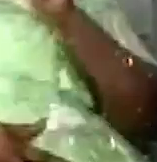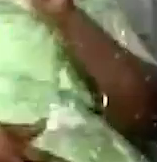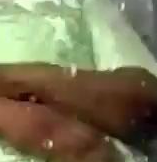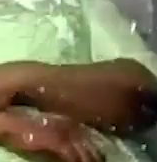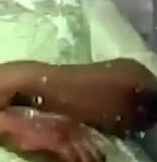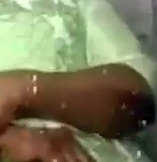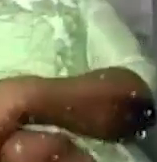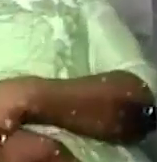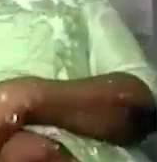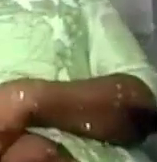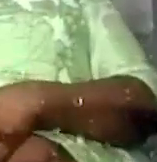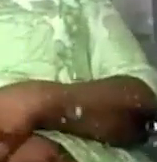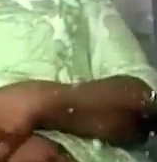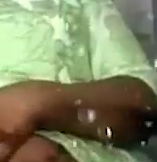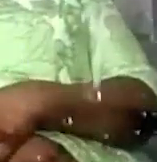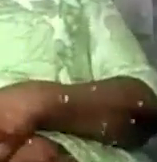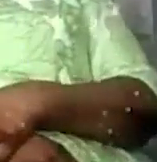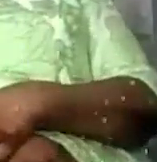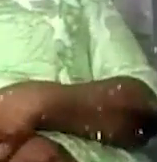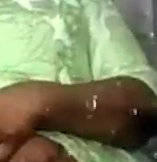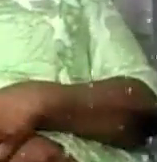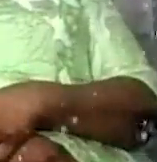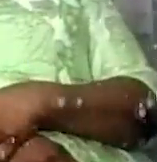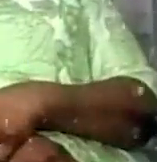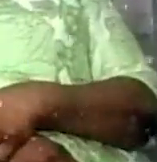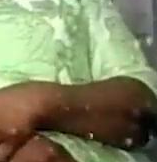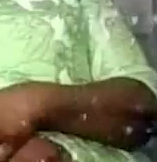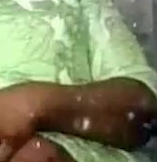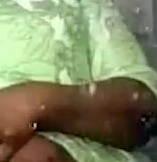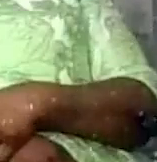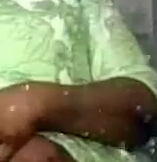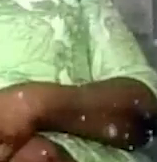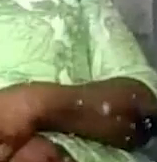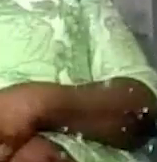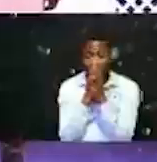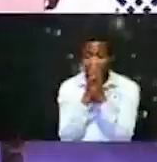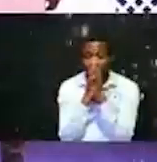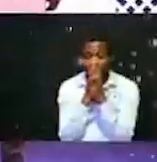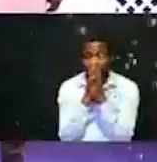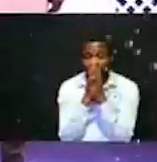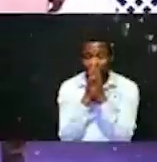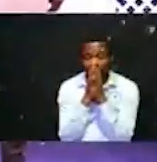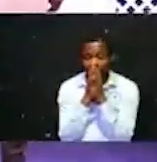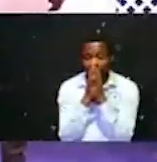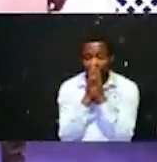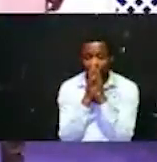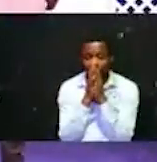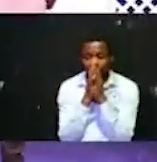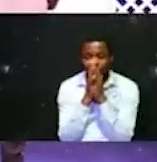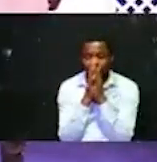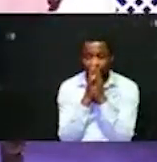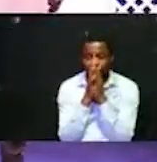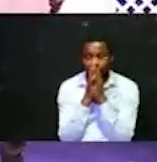be glorified. Father, we are grateful unto you, O God, for using your servant as a vessel in the name